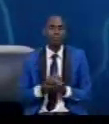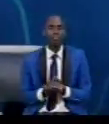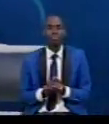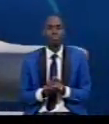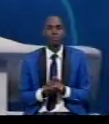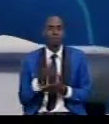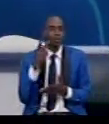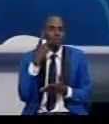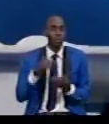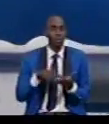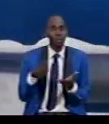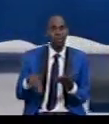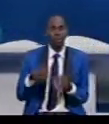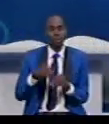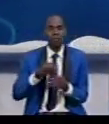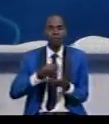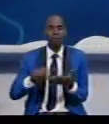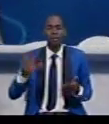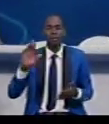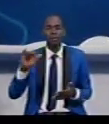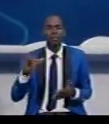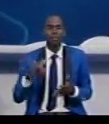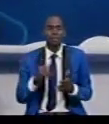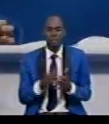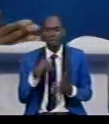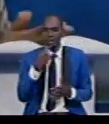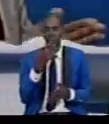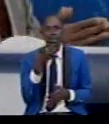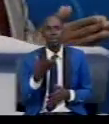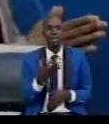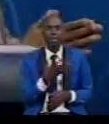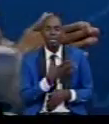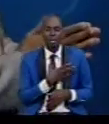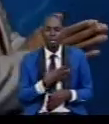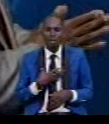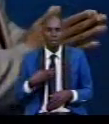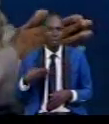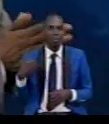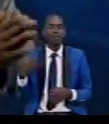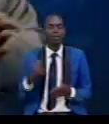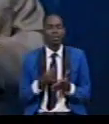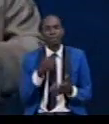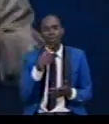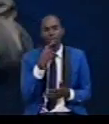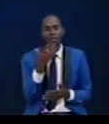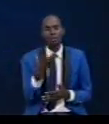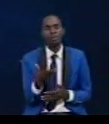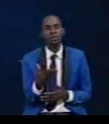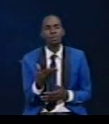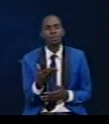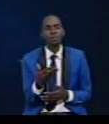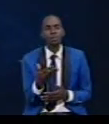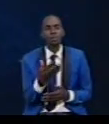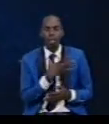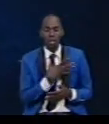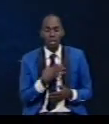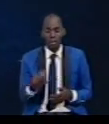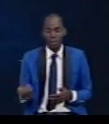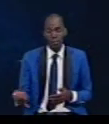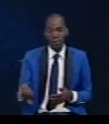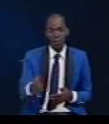In verse 15, it tells us, it says in verse 15, and they come